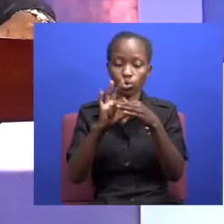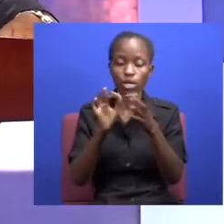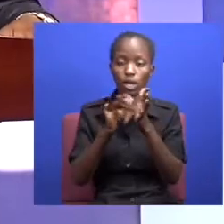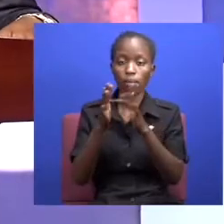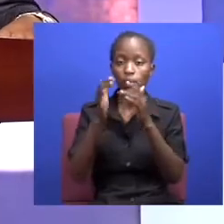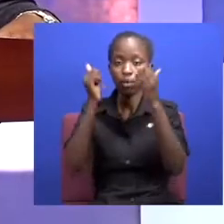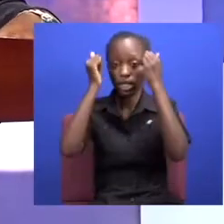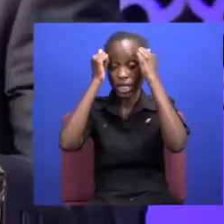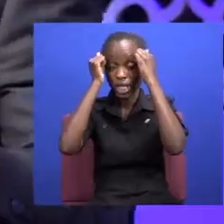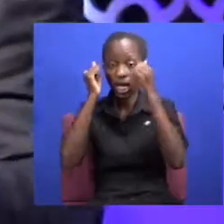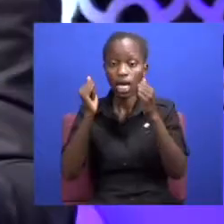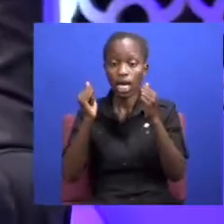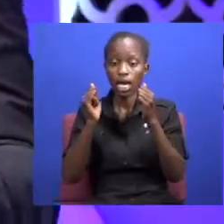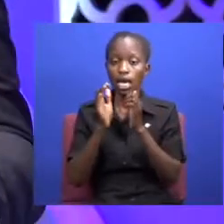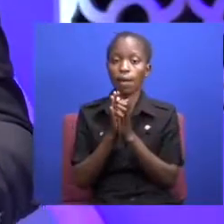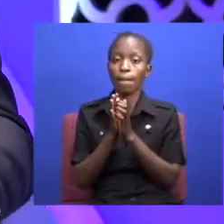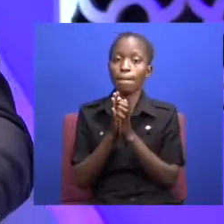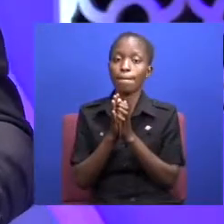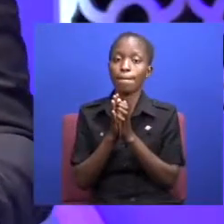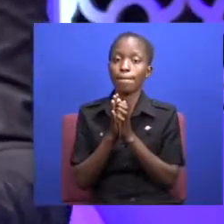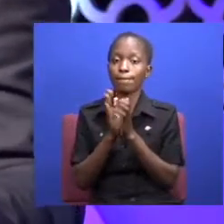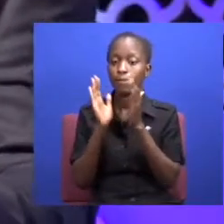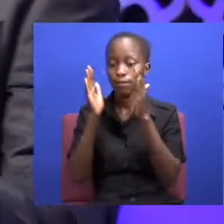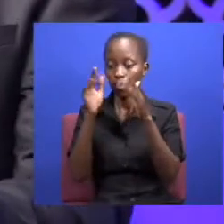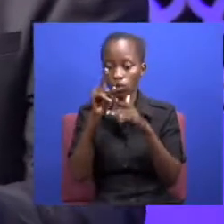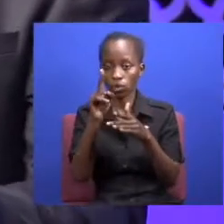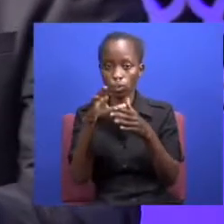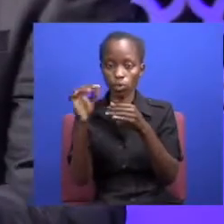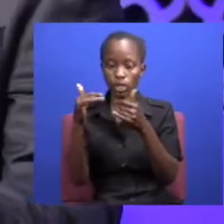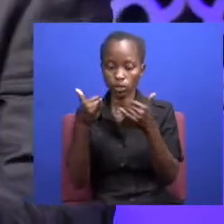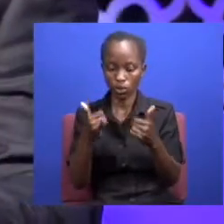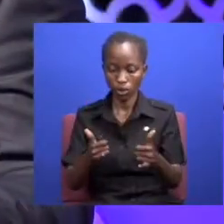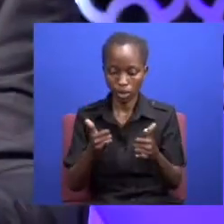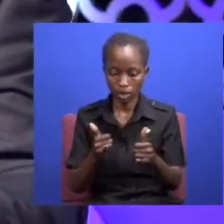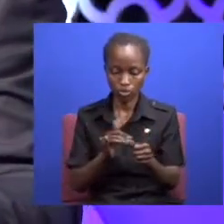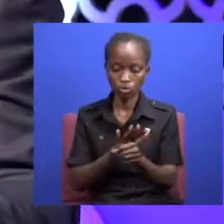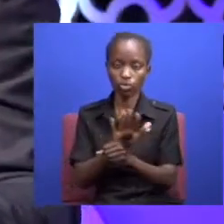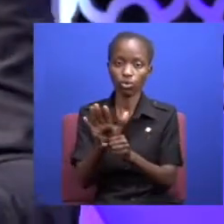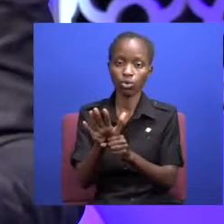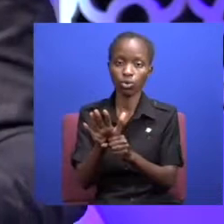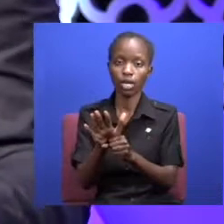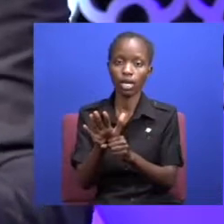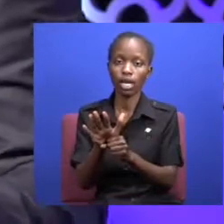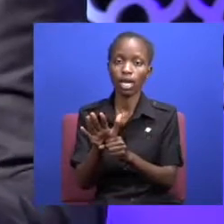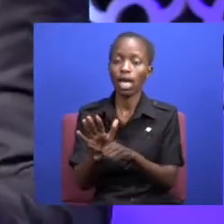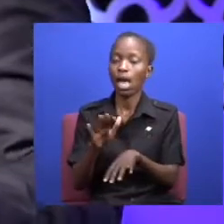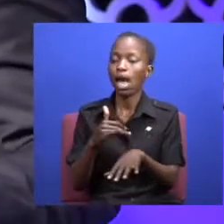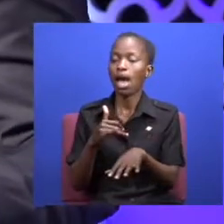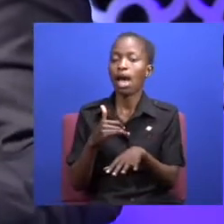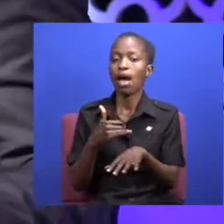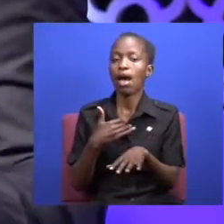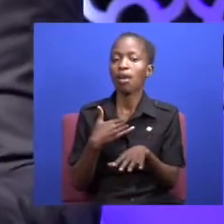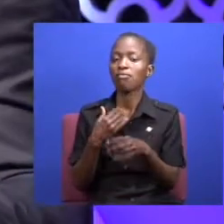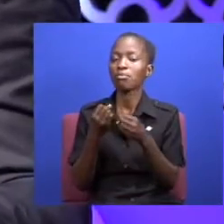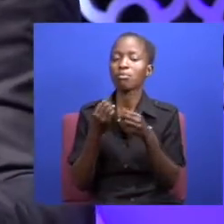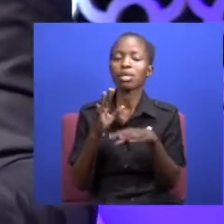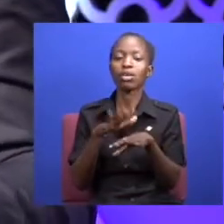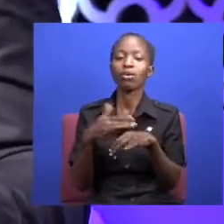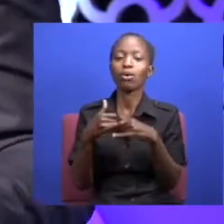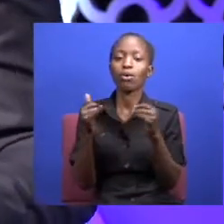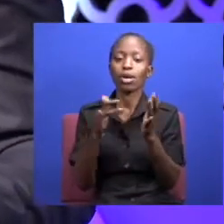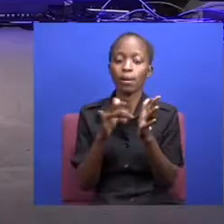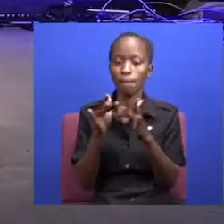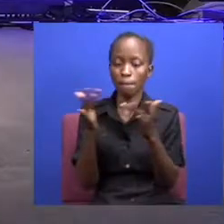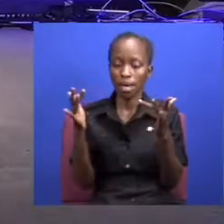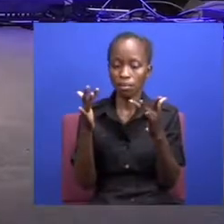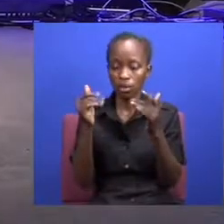study and commit yourself to attend. And right now, during this season, there are so many different online Bible